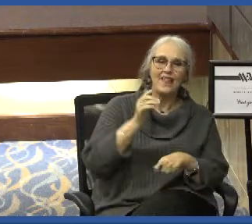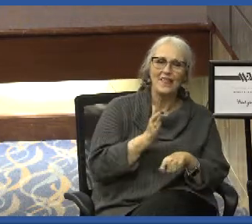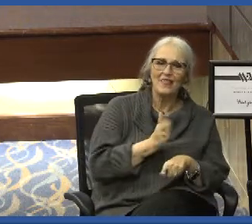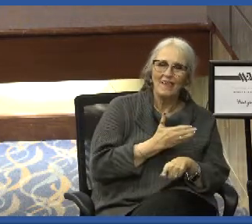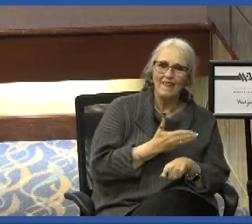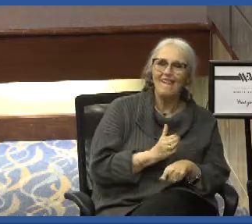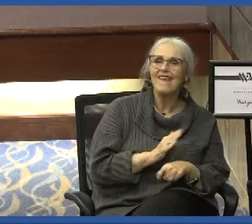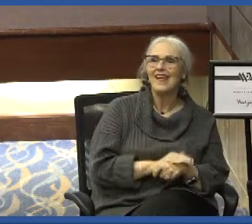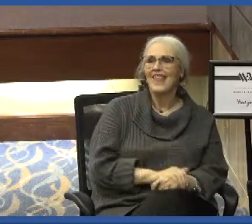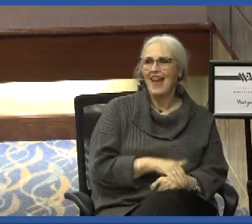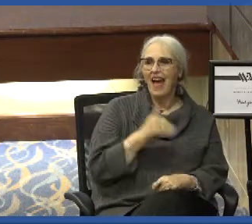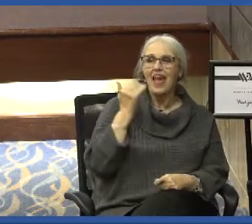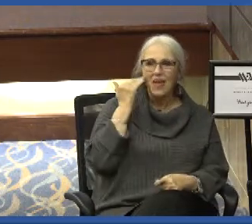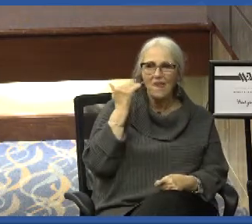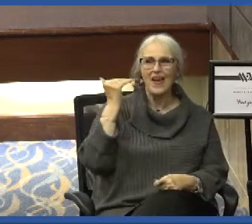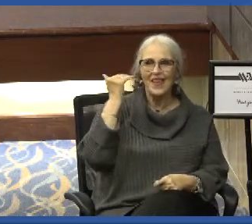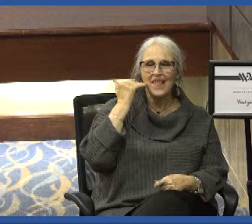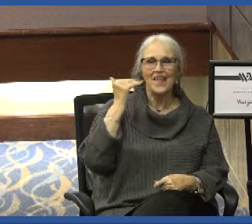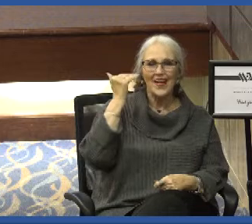I know